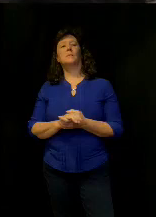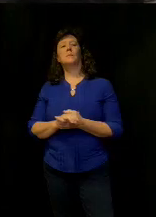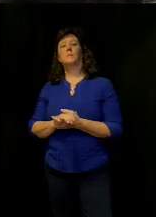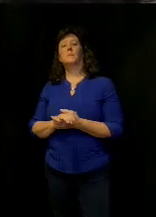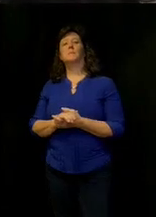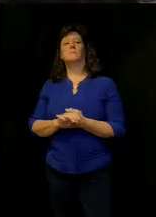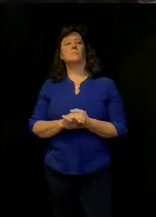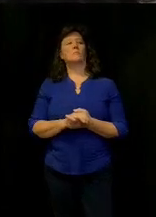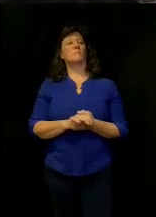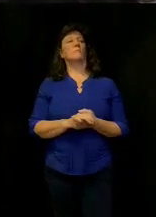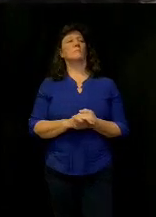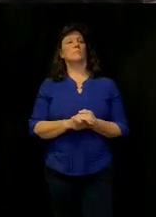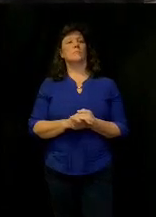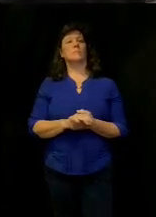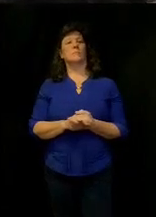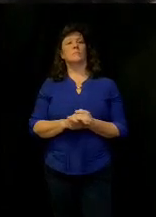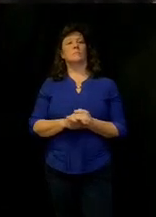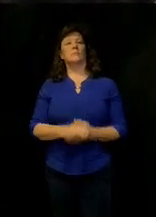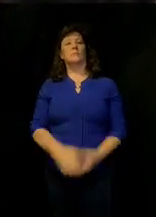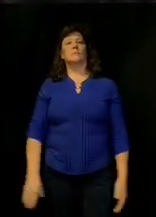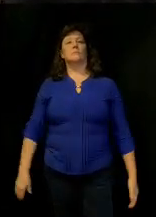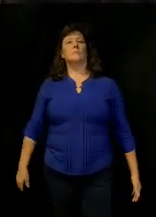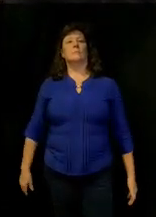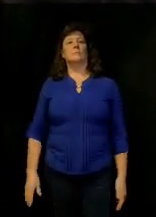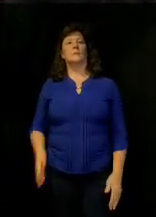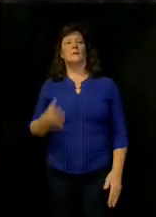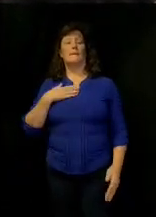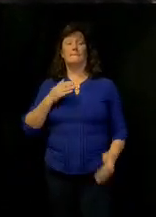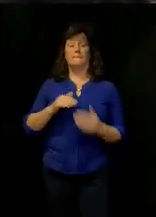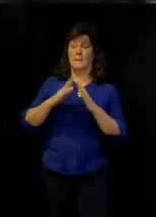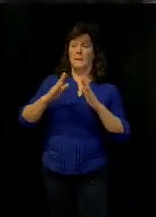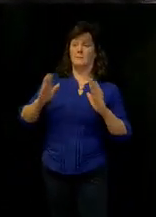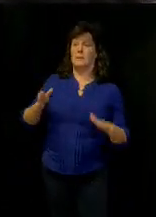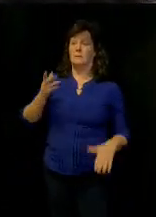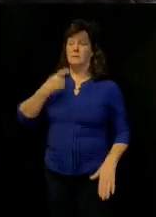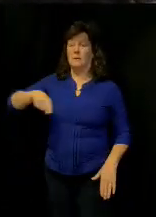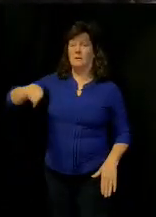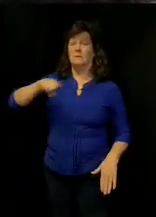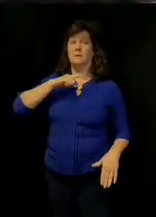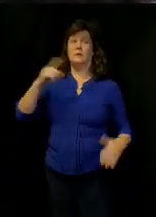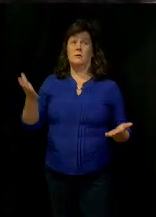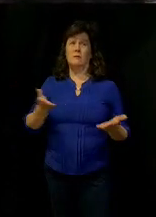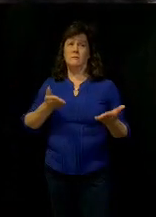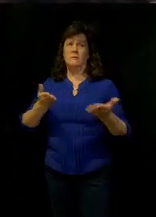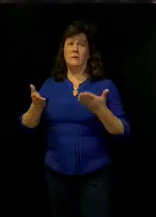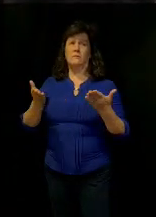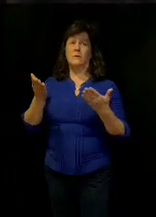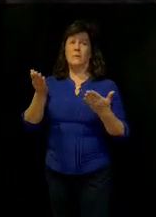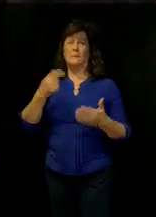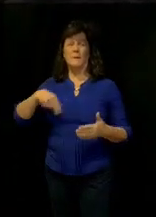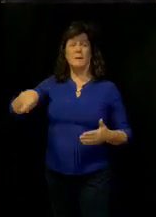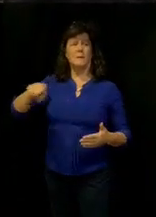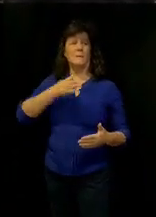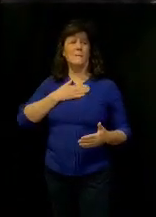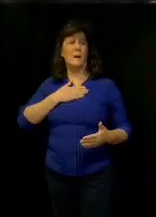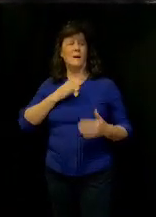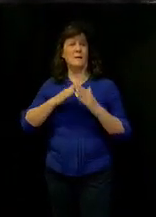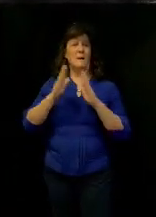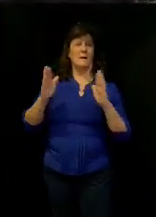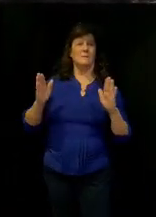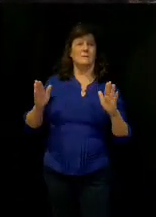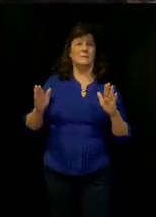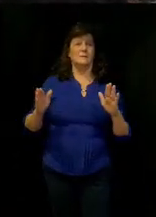Jesus. Hallelujah. Thank you, Jesus. Me and my house, we're going to serve you. For me and